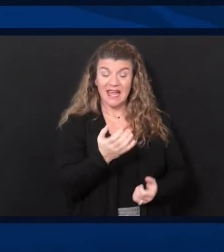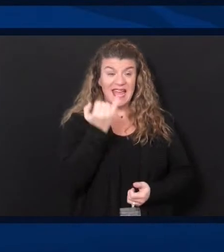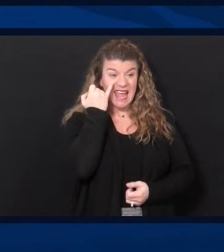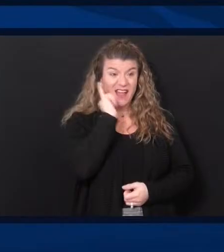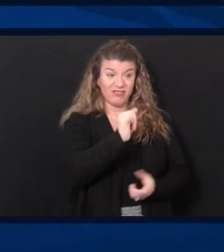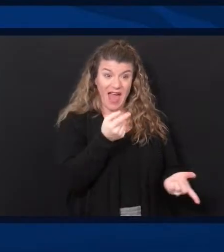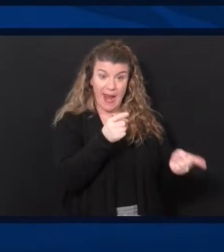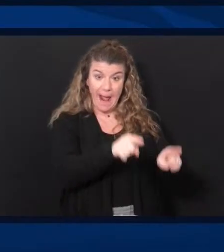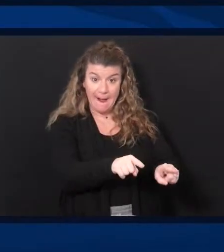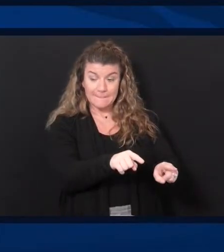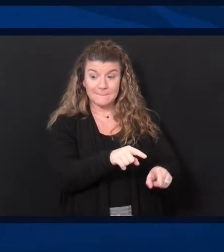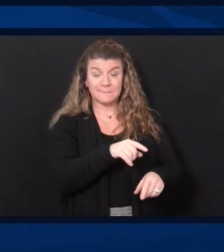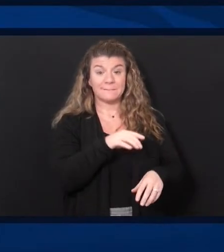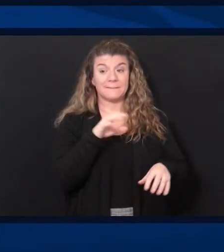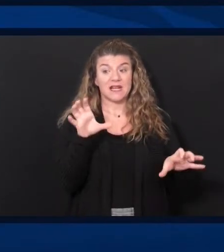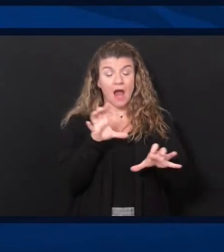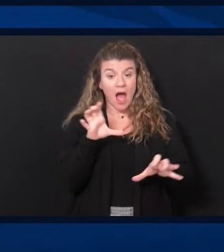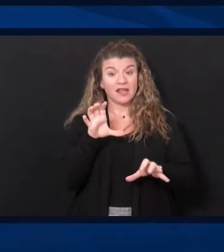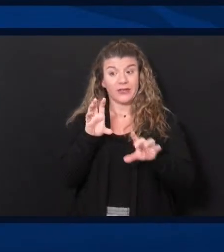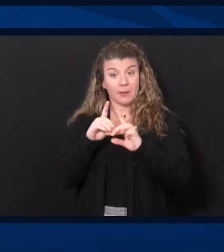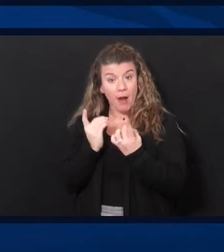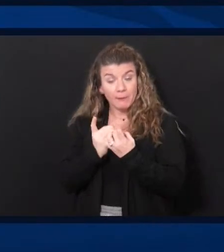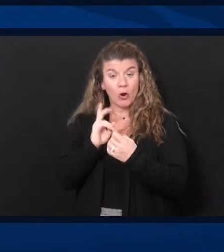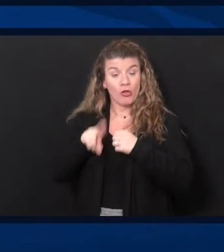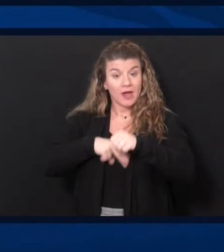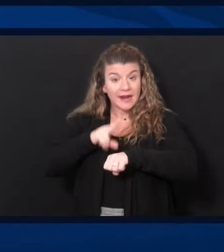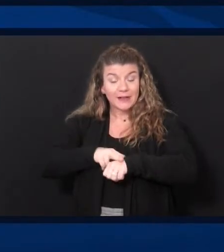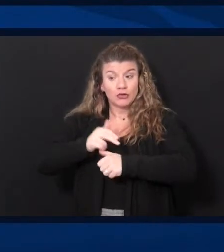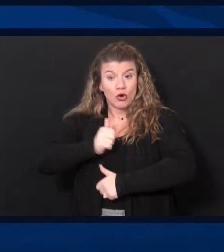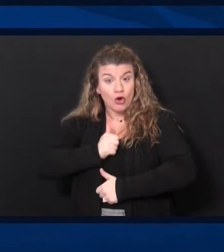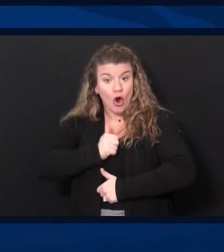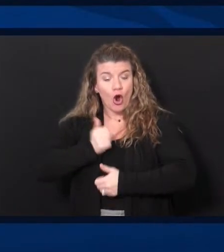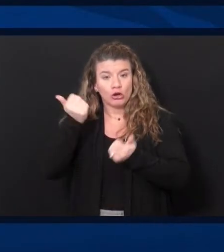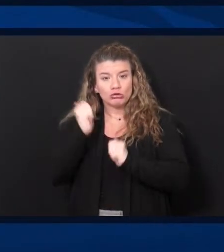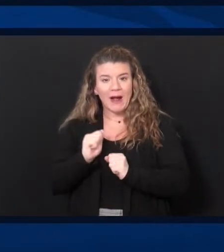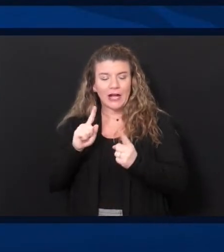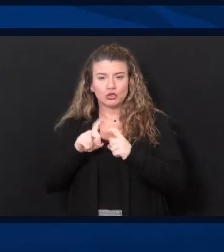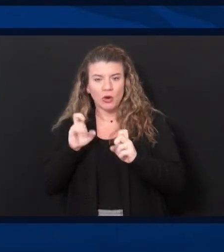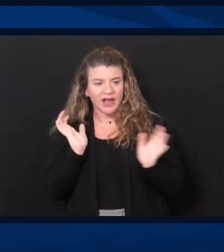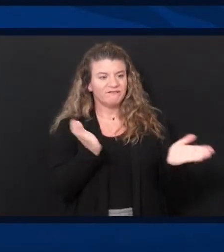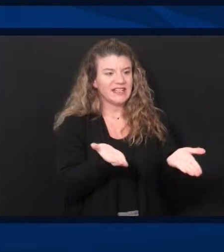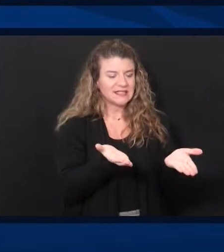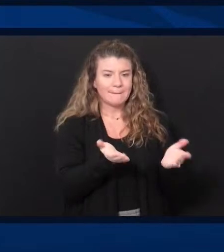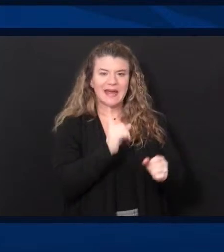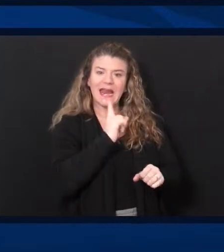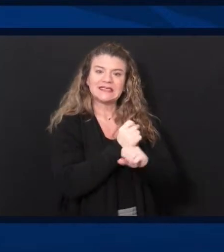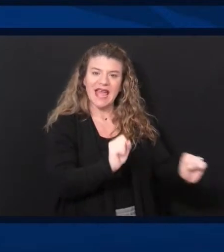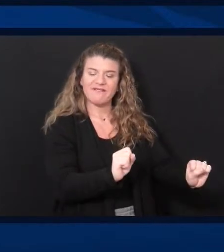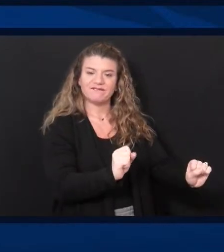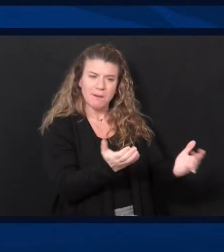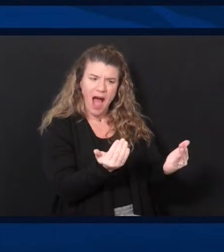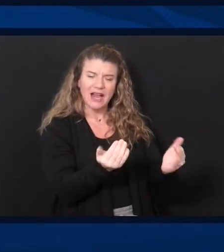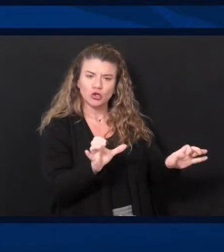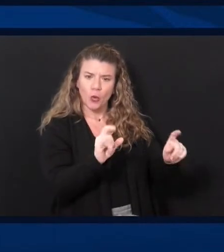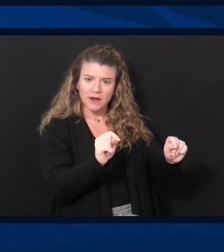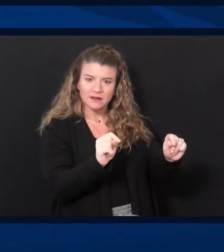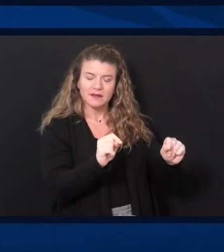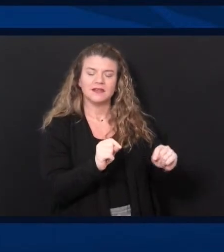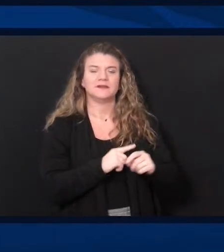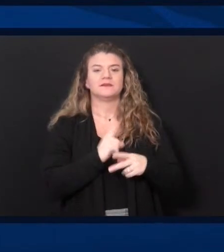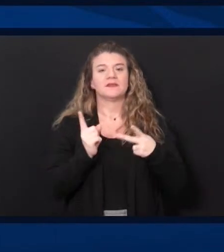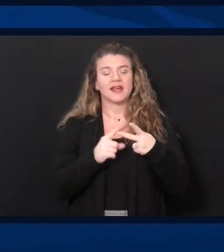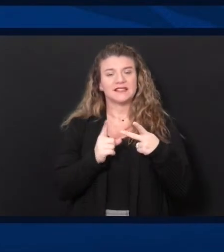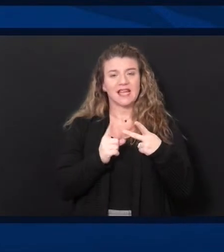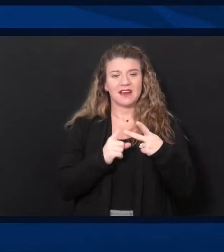department or the National Guard make an effort to try to convince them that it is safe? And